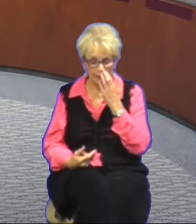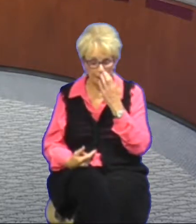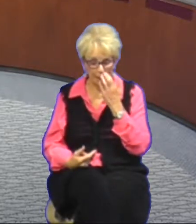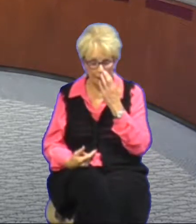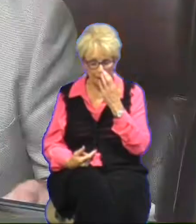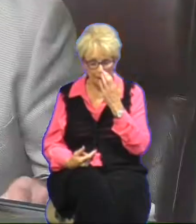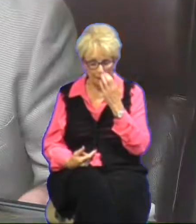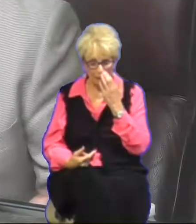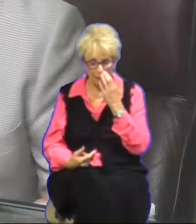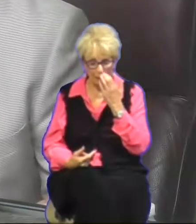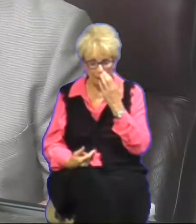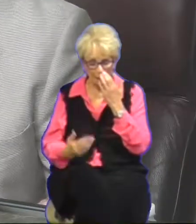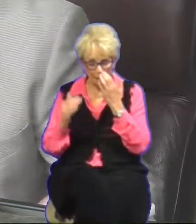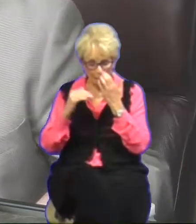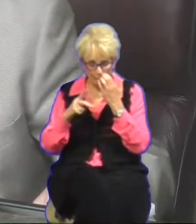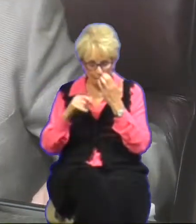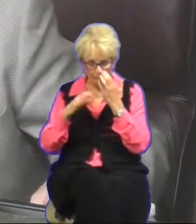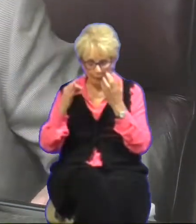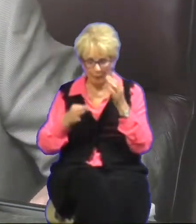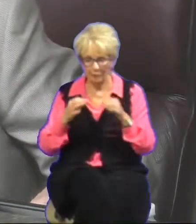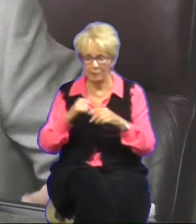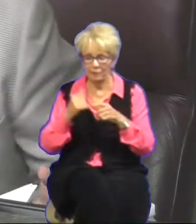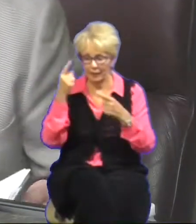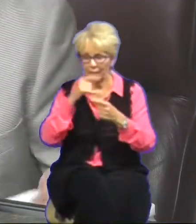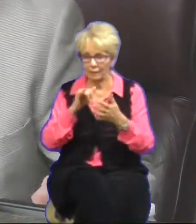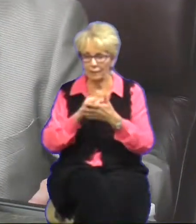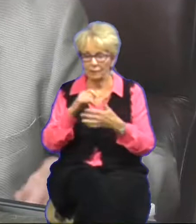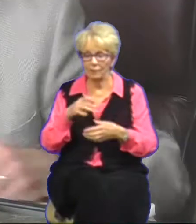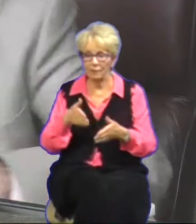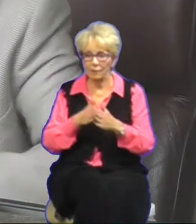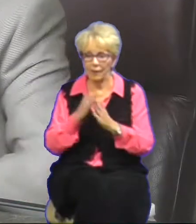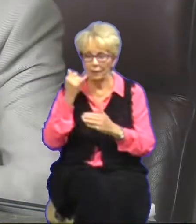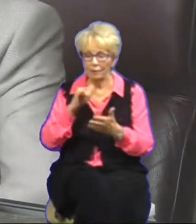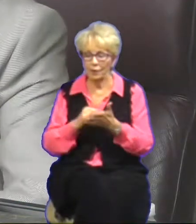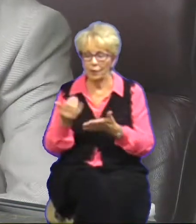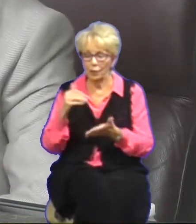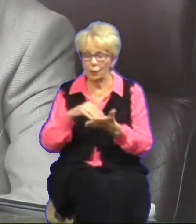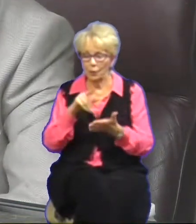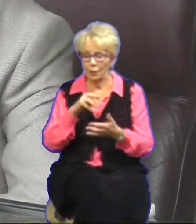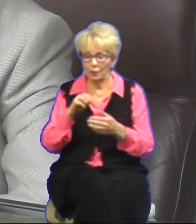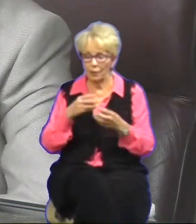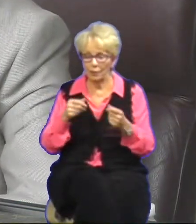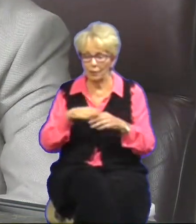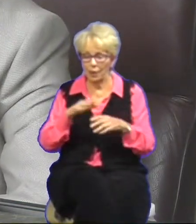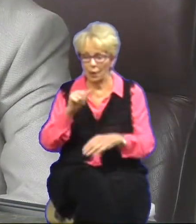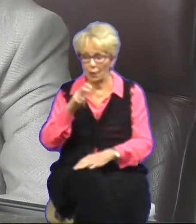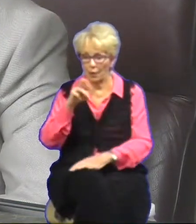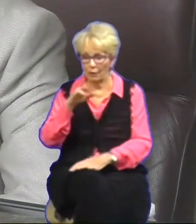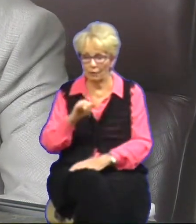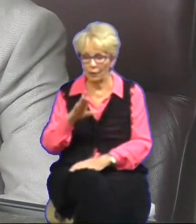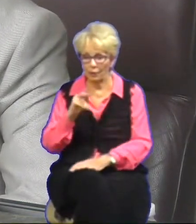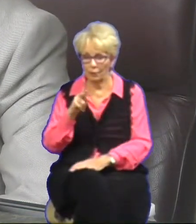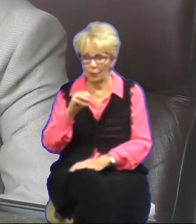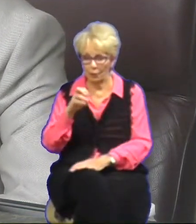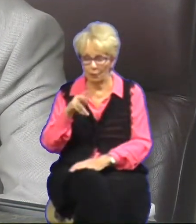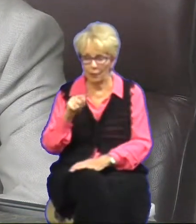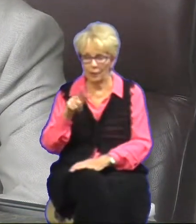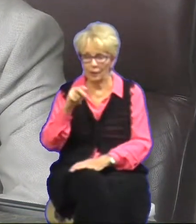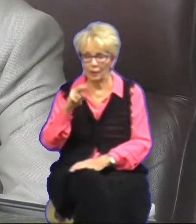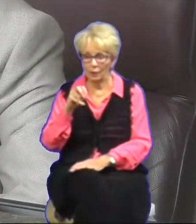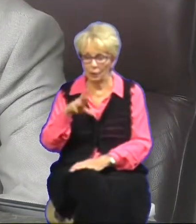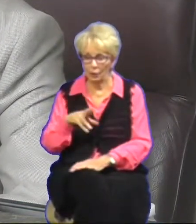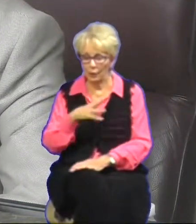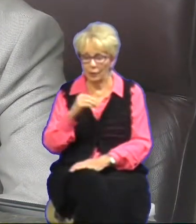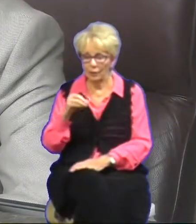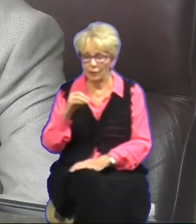Okay. Next, we have a public hearing in consideration of a request to rezone properties along Avery Avenue, Burkmont Avenue, Lenore Street,